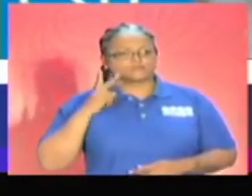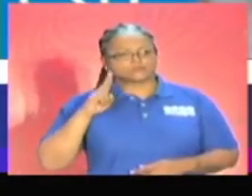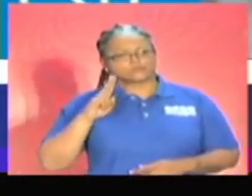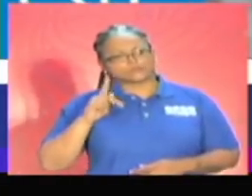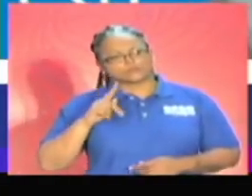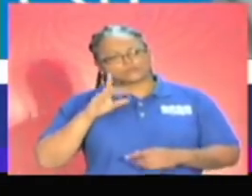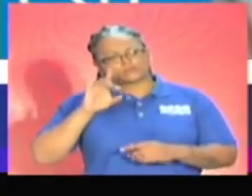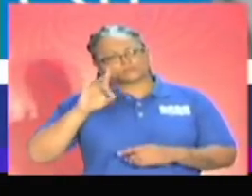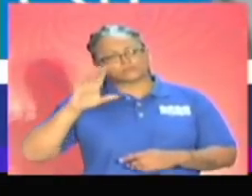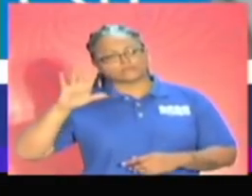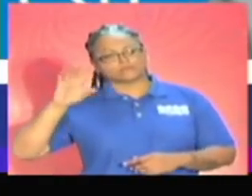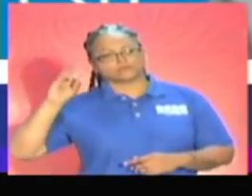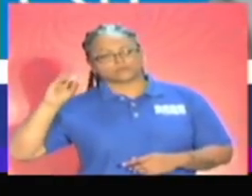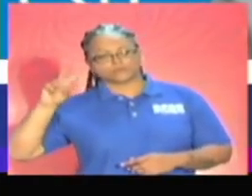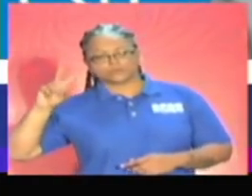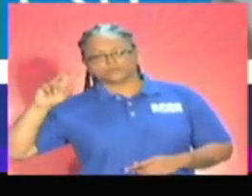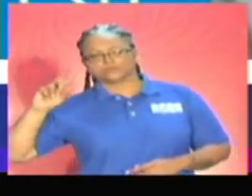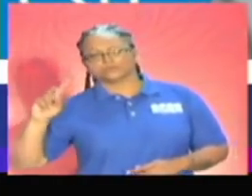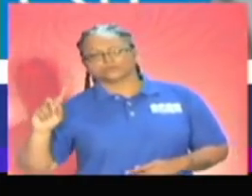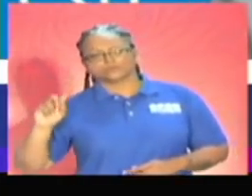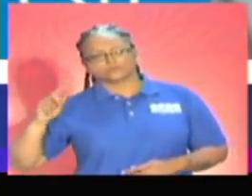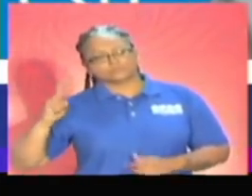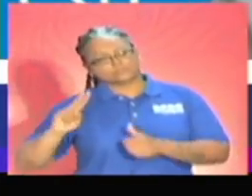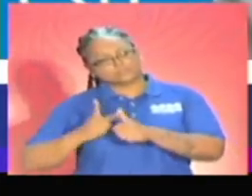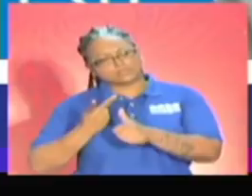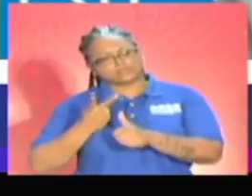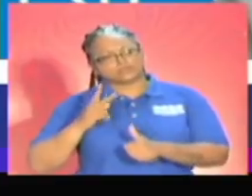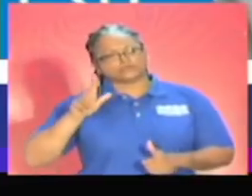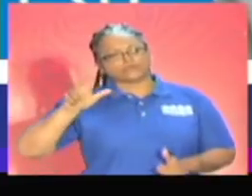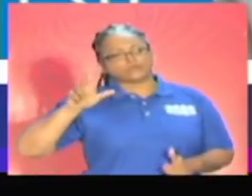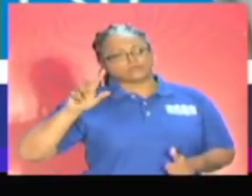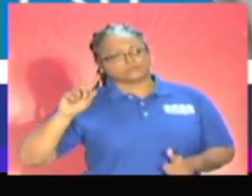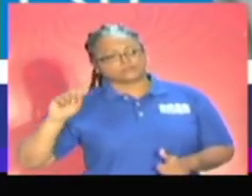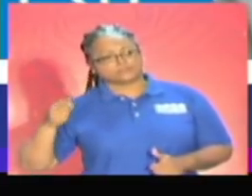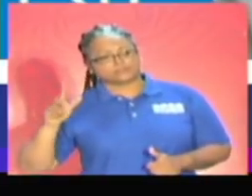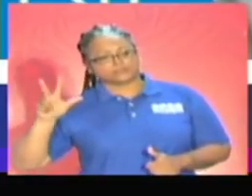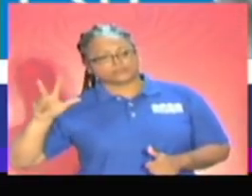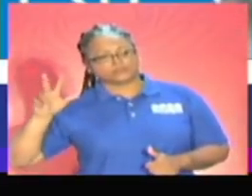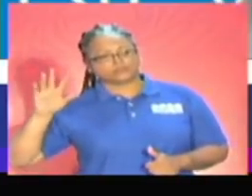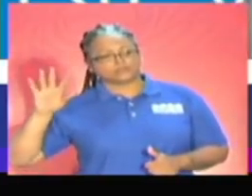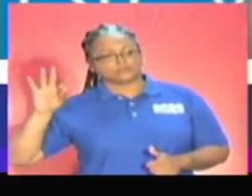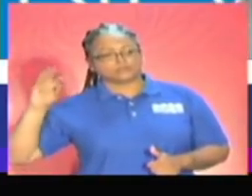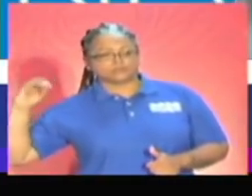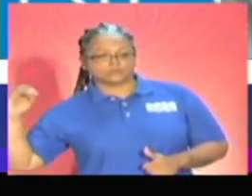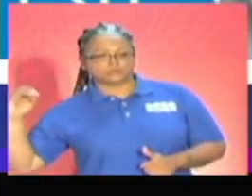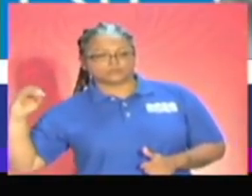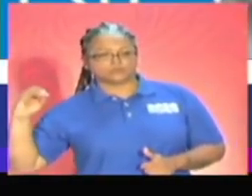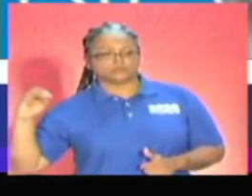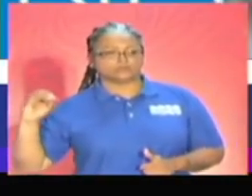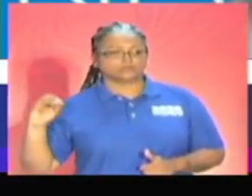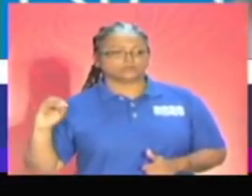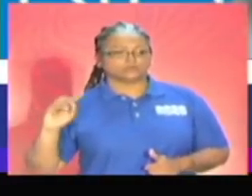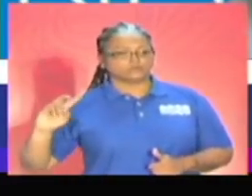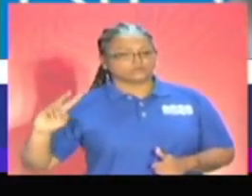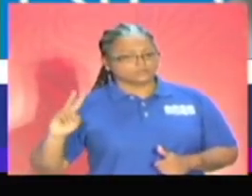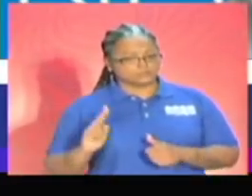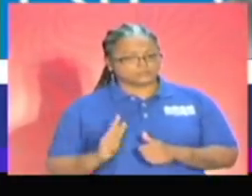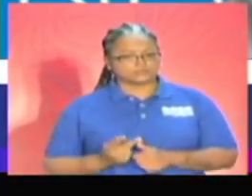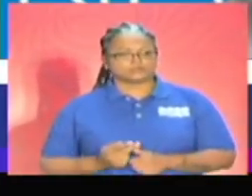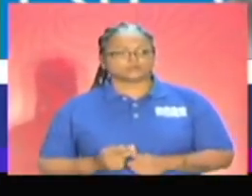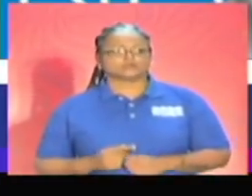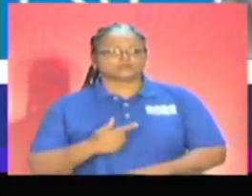2,852, and then you have second dose, 3,290. Is it that all these